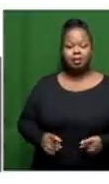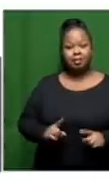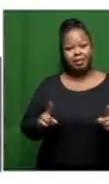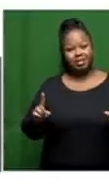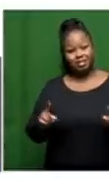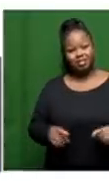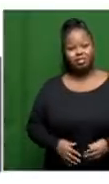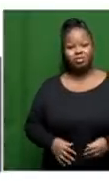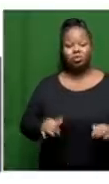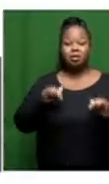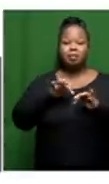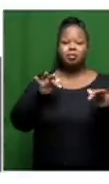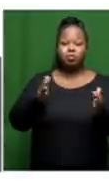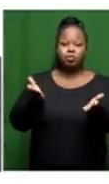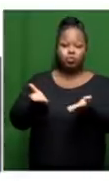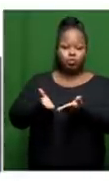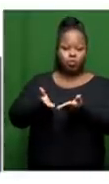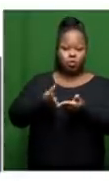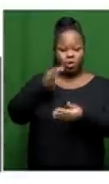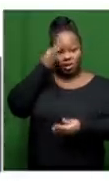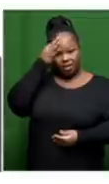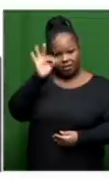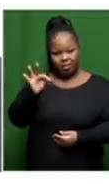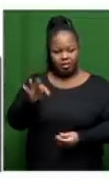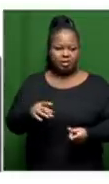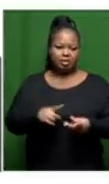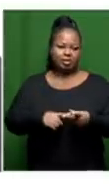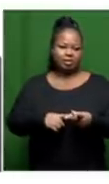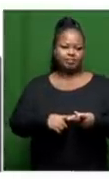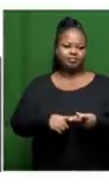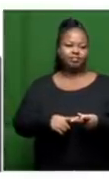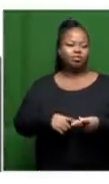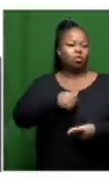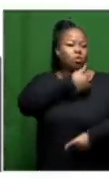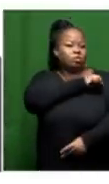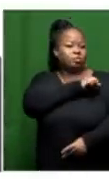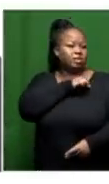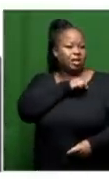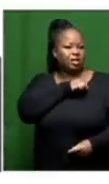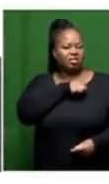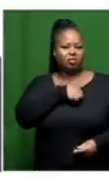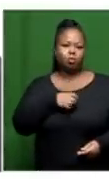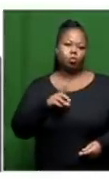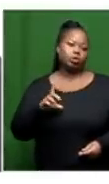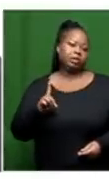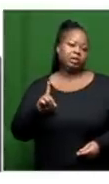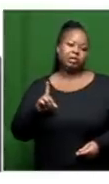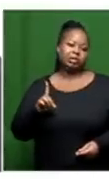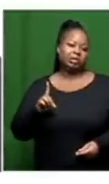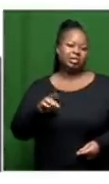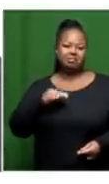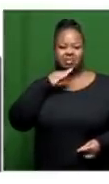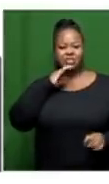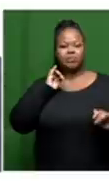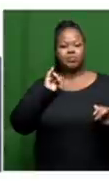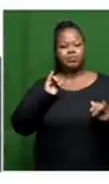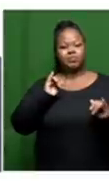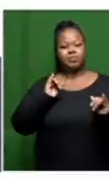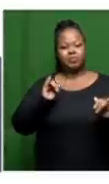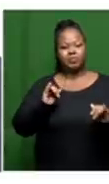talk about public schools, you talk about public schools, public hospitals, you are talking D's there. So generally,